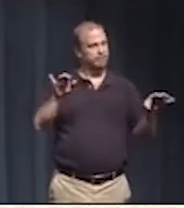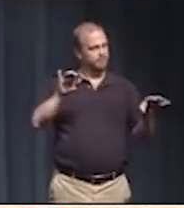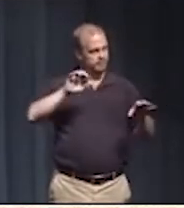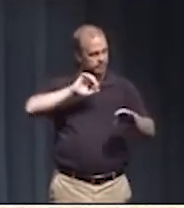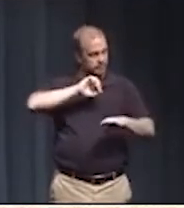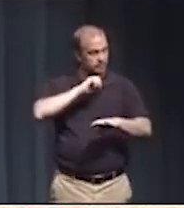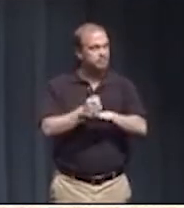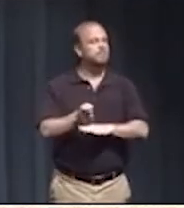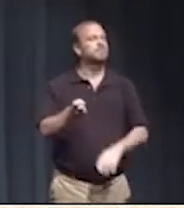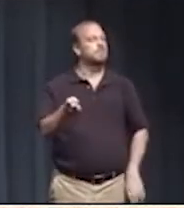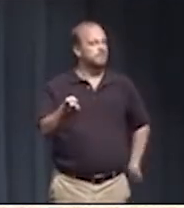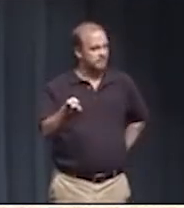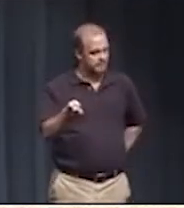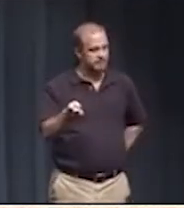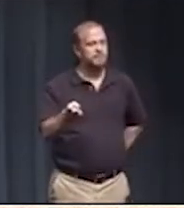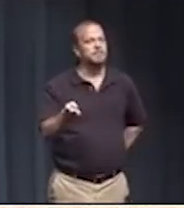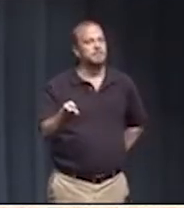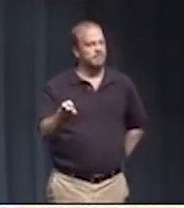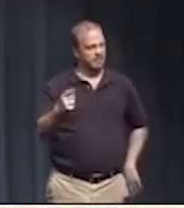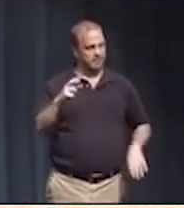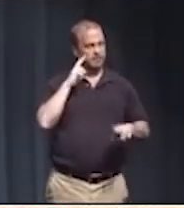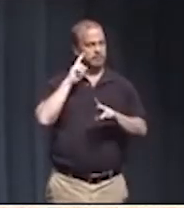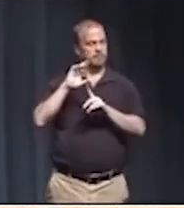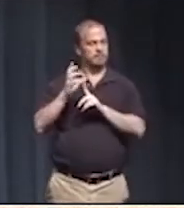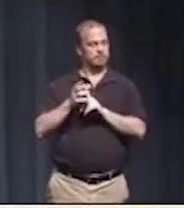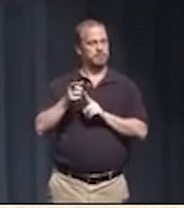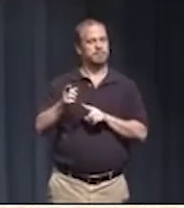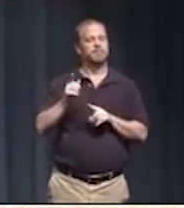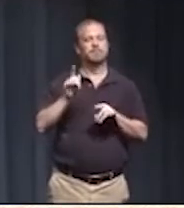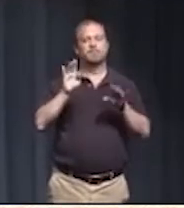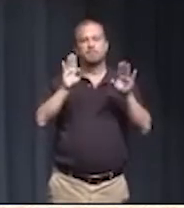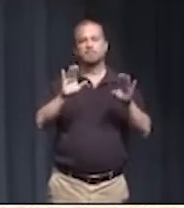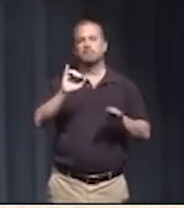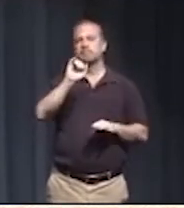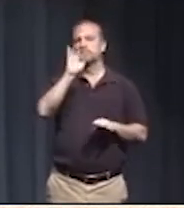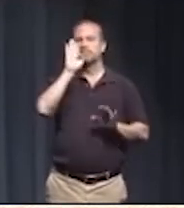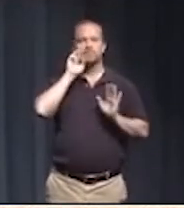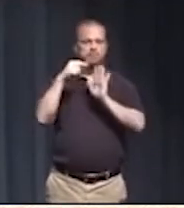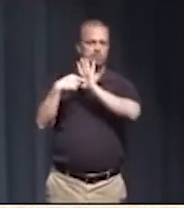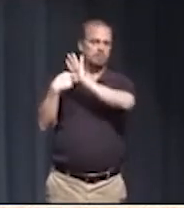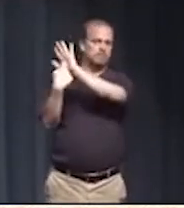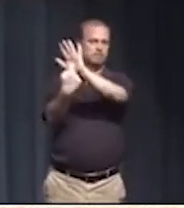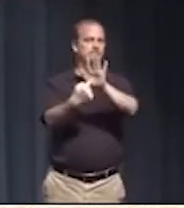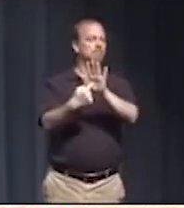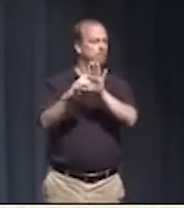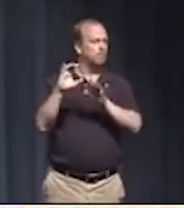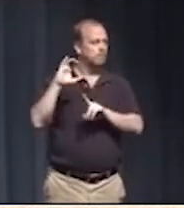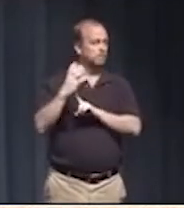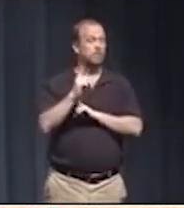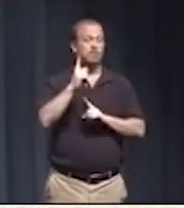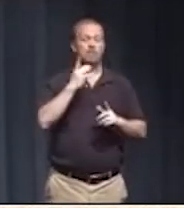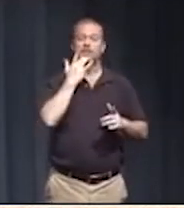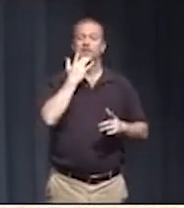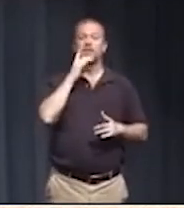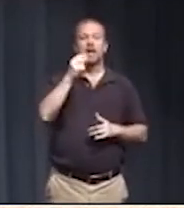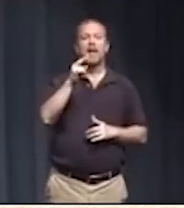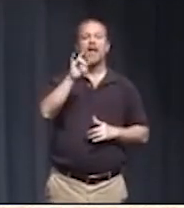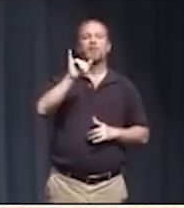the literature. It's part of the culture. Shakespeare does a wonderful job of reflecting culture. And one of my favorite plays is Henry